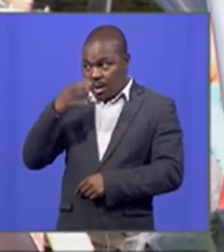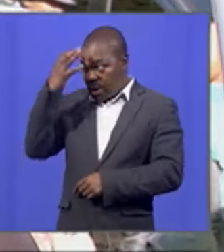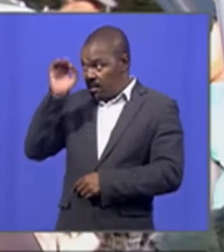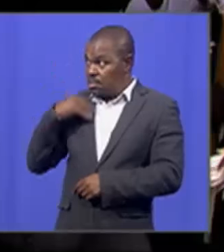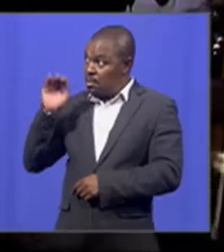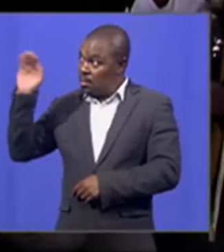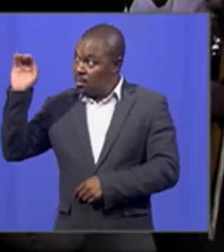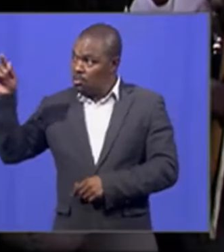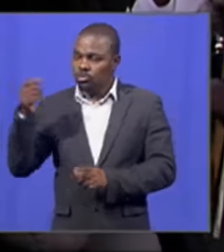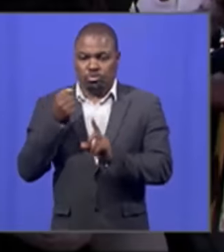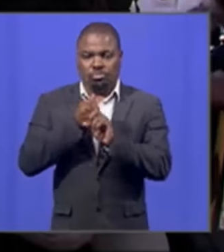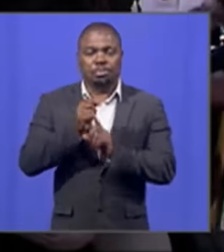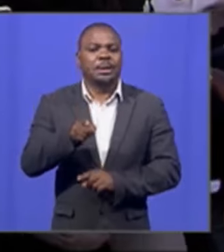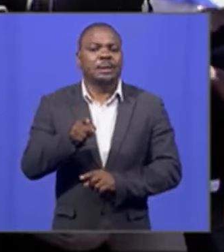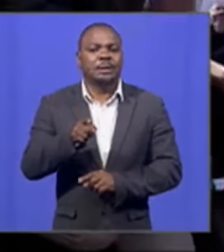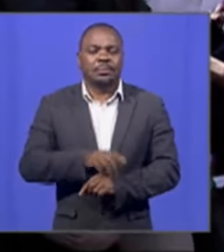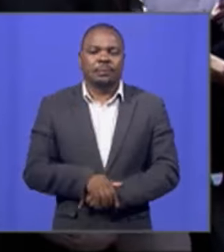call.